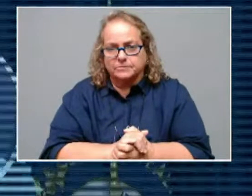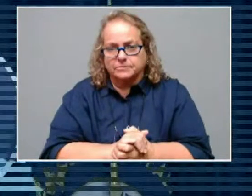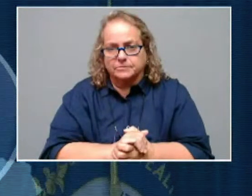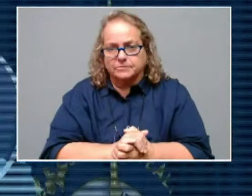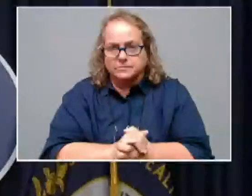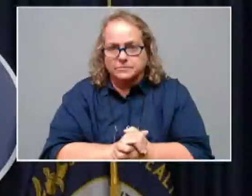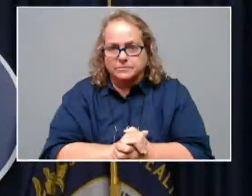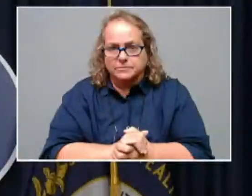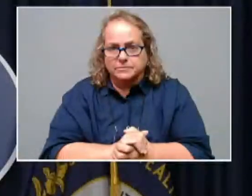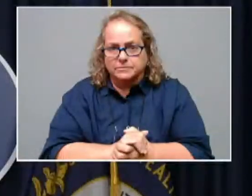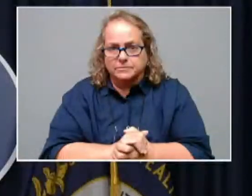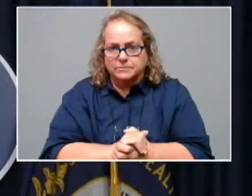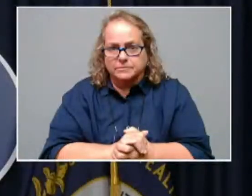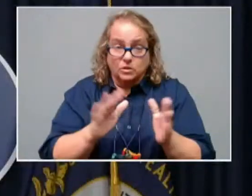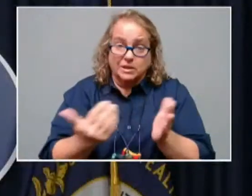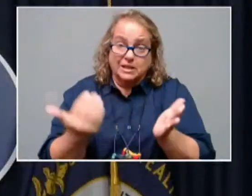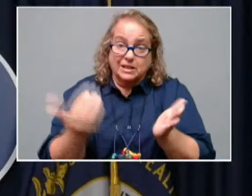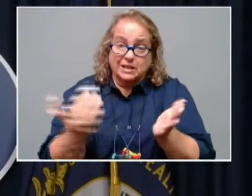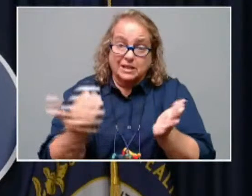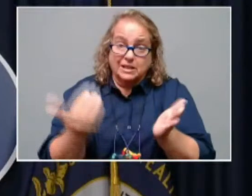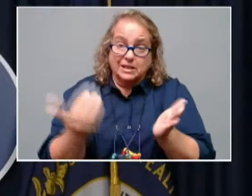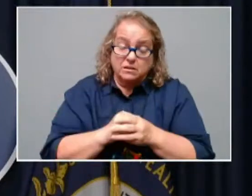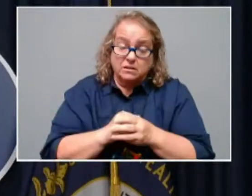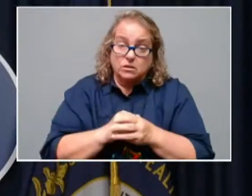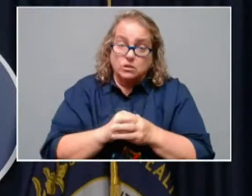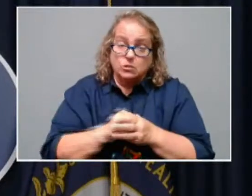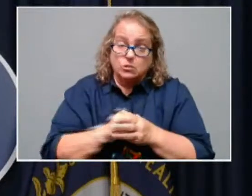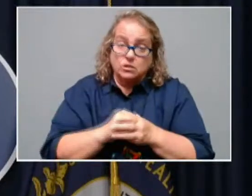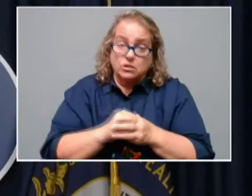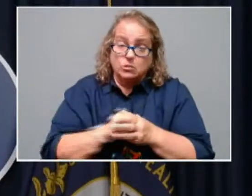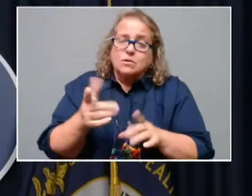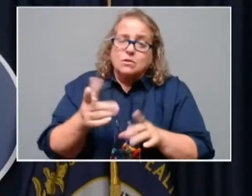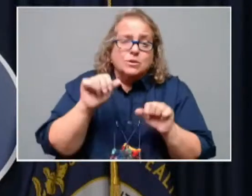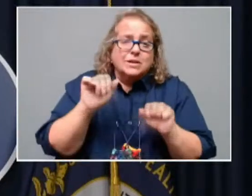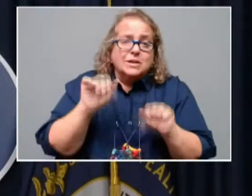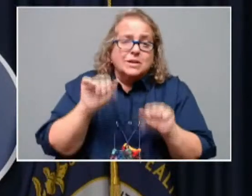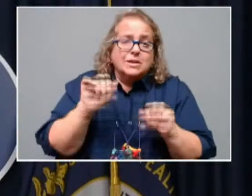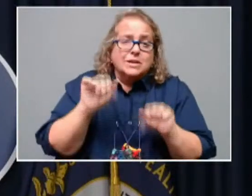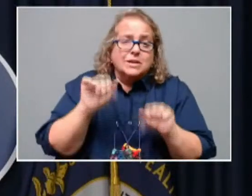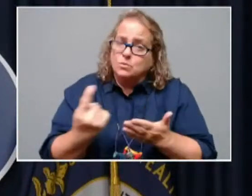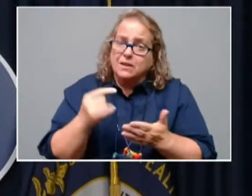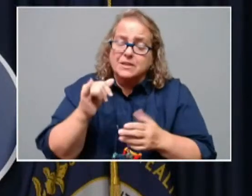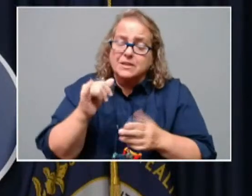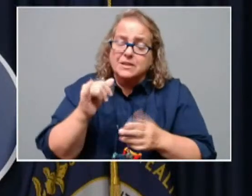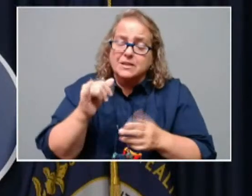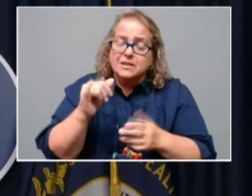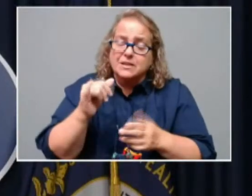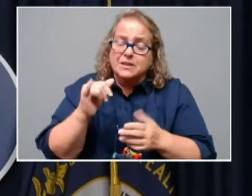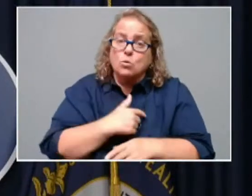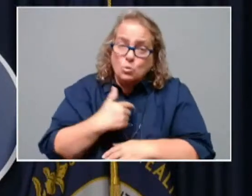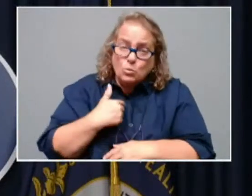So again, do everything you can this week. These are folks we desperately need to have the energy for that next